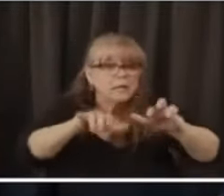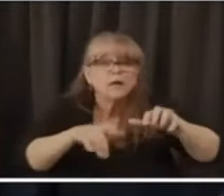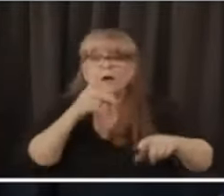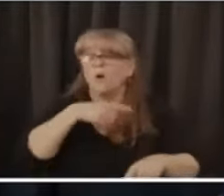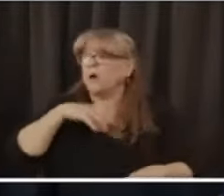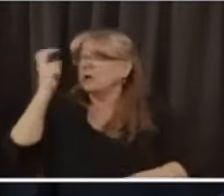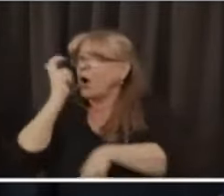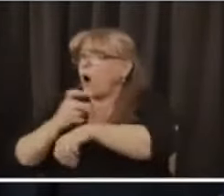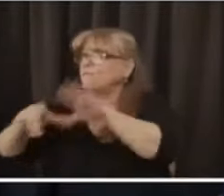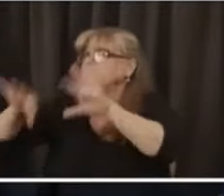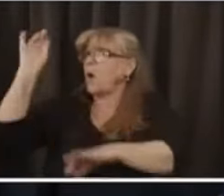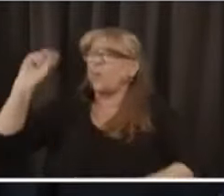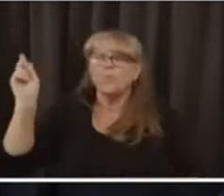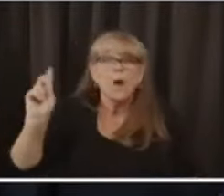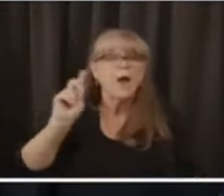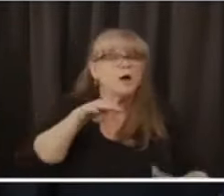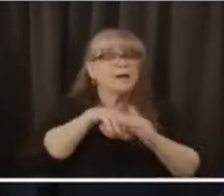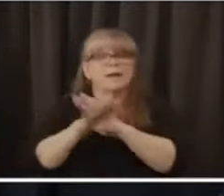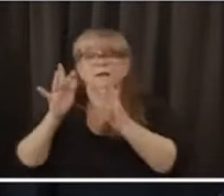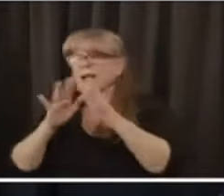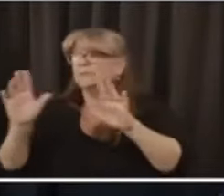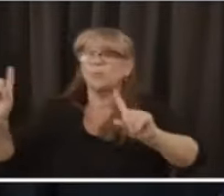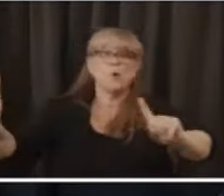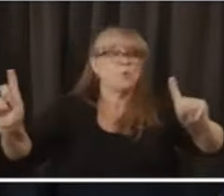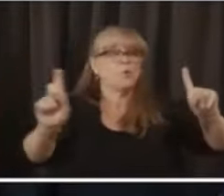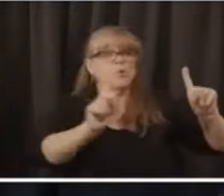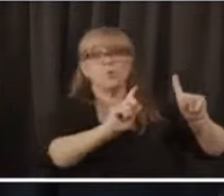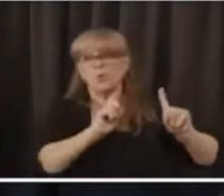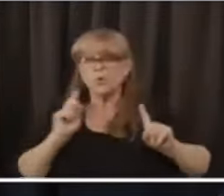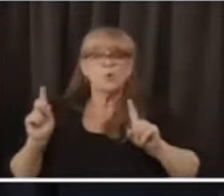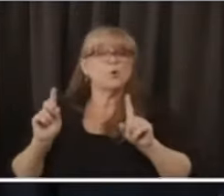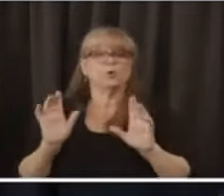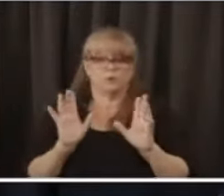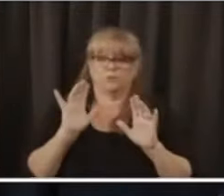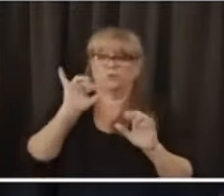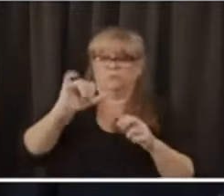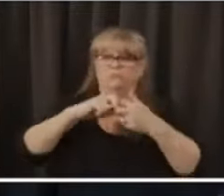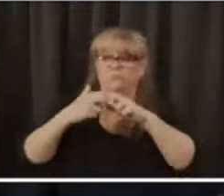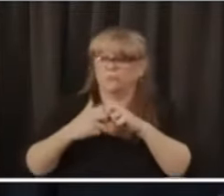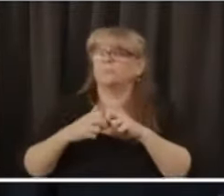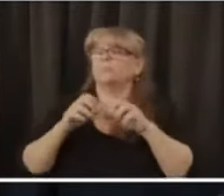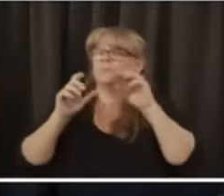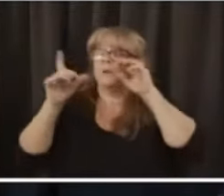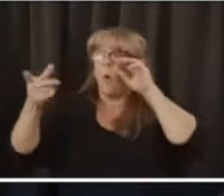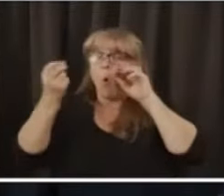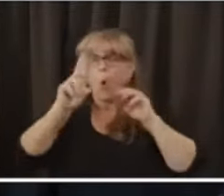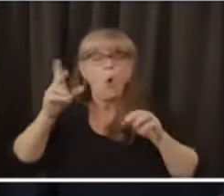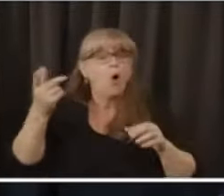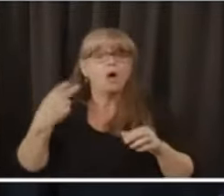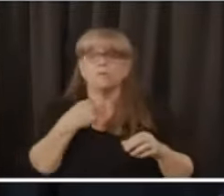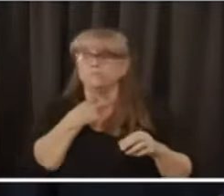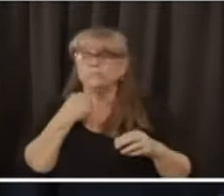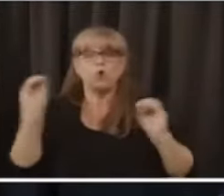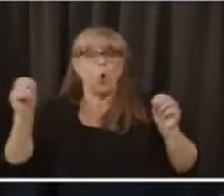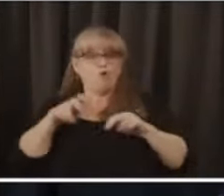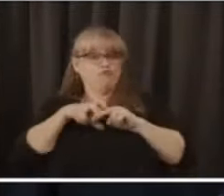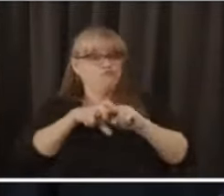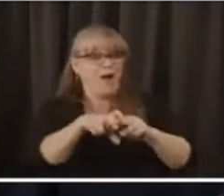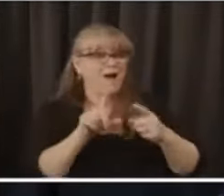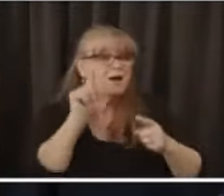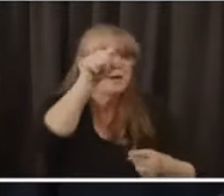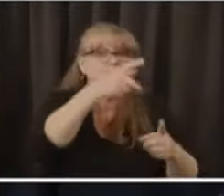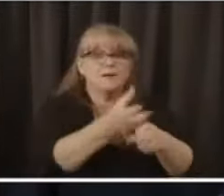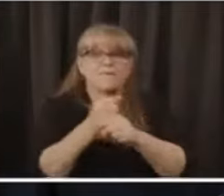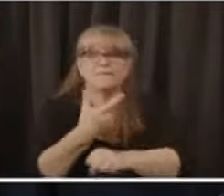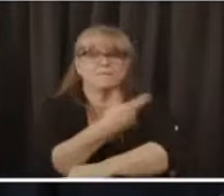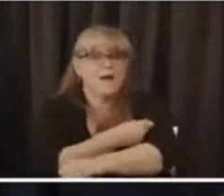sites, or it's not convenient, or they don't know how to get it, or they can't get a ride to get it. So those are the barriers that we're trying to breach. You